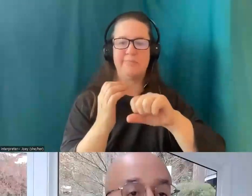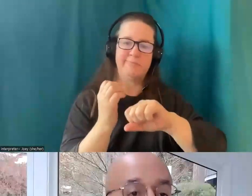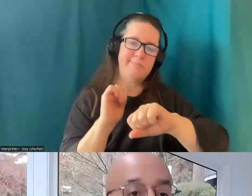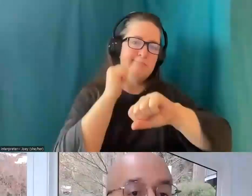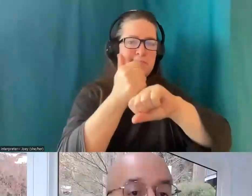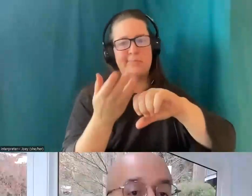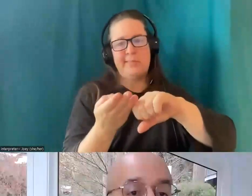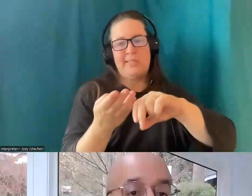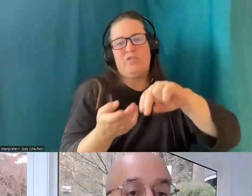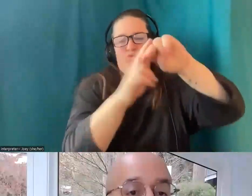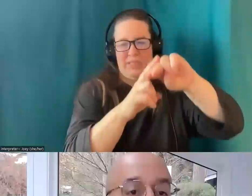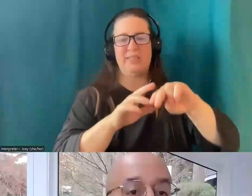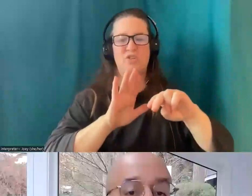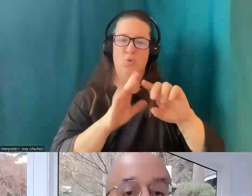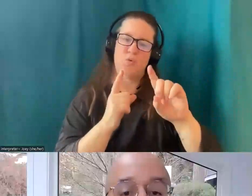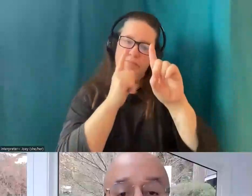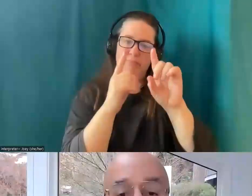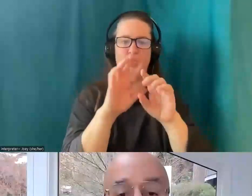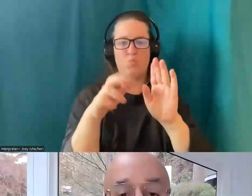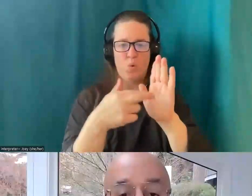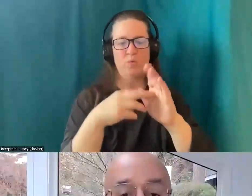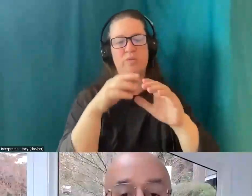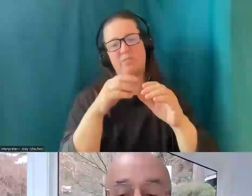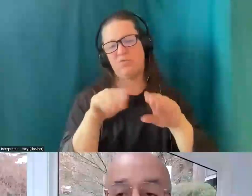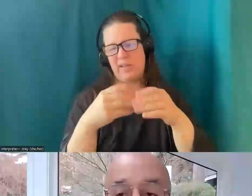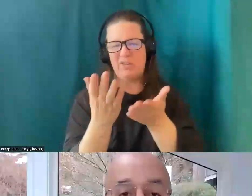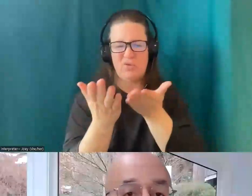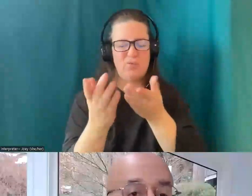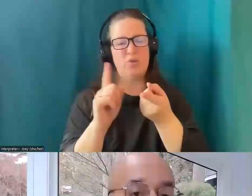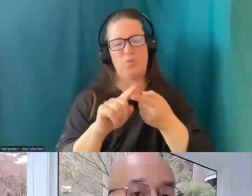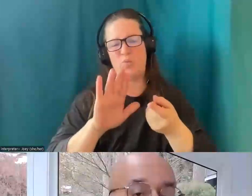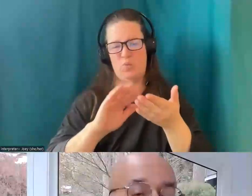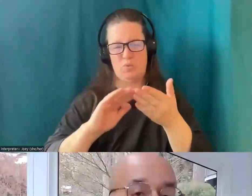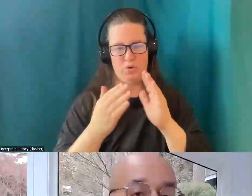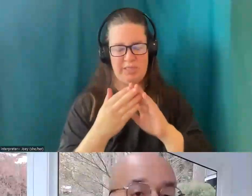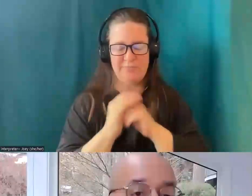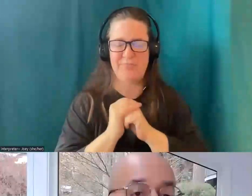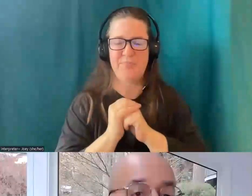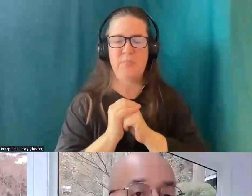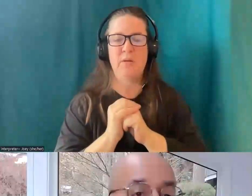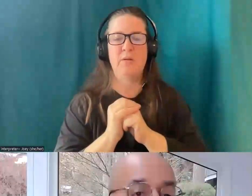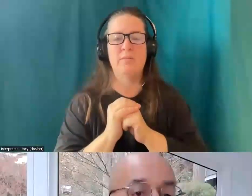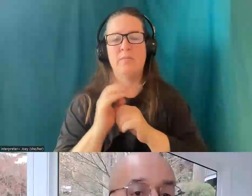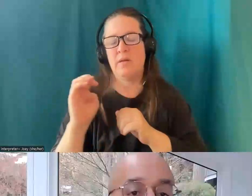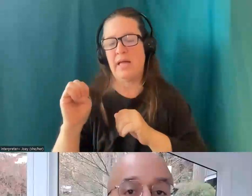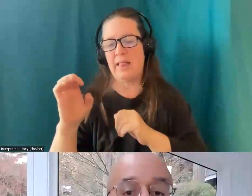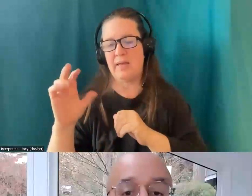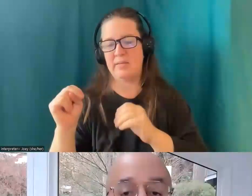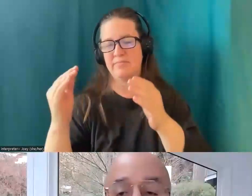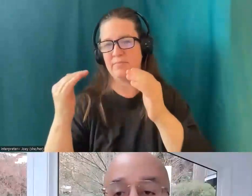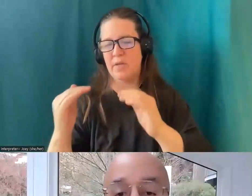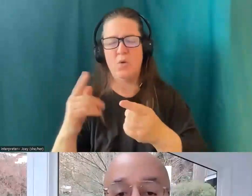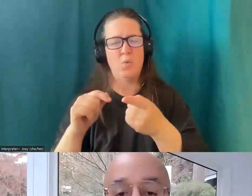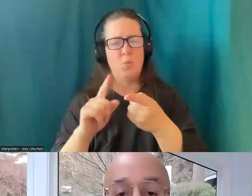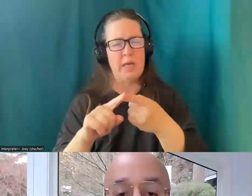Thanks, Tom. Here's another one. Let's see. When will funding decisions be